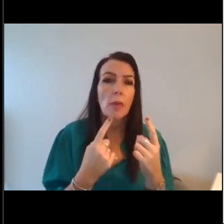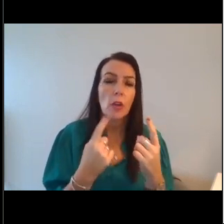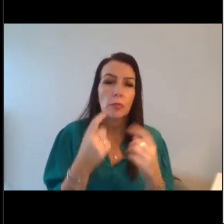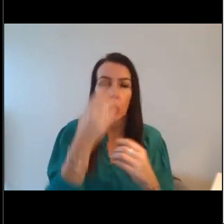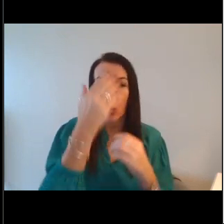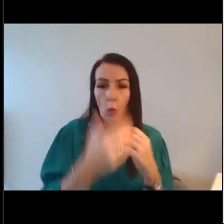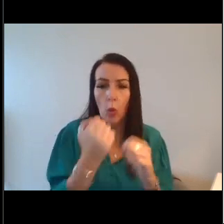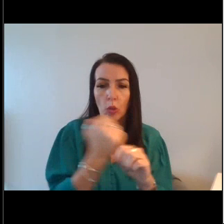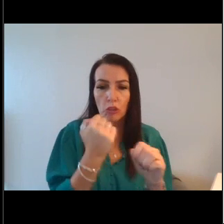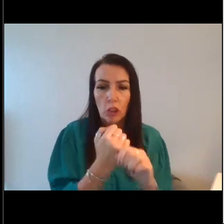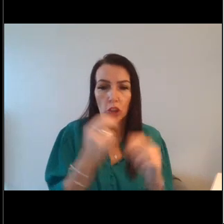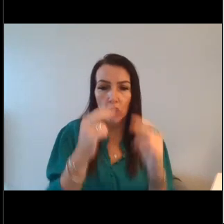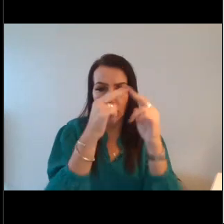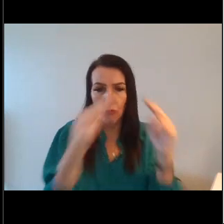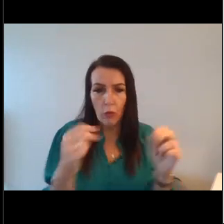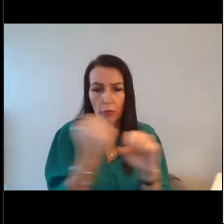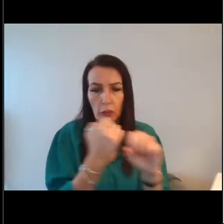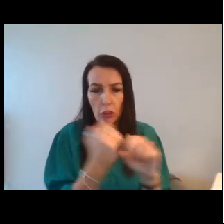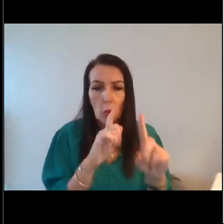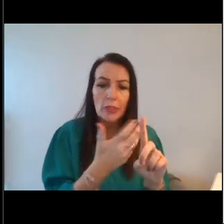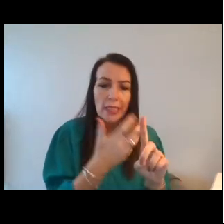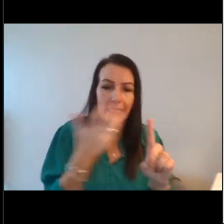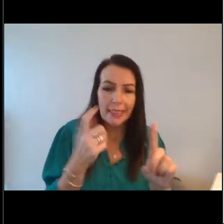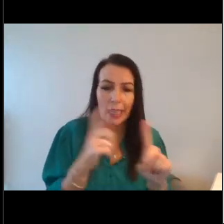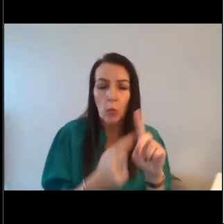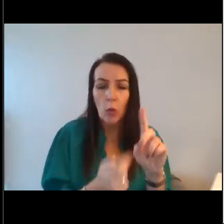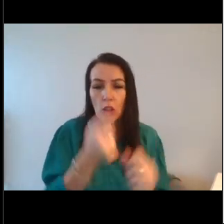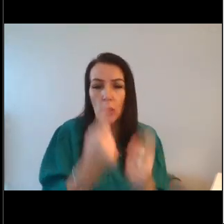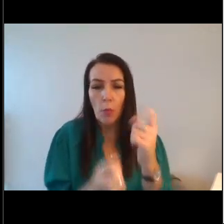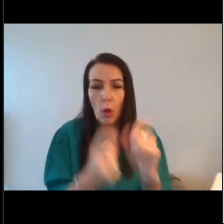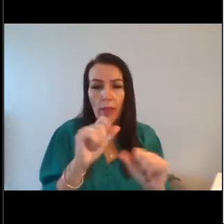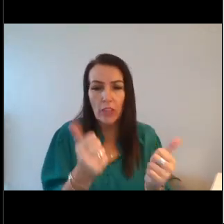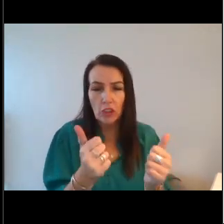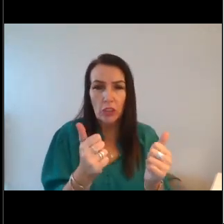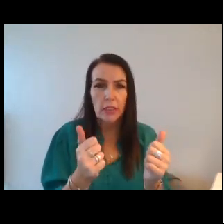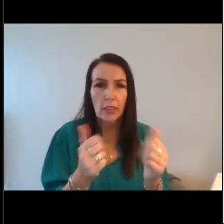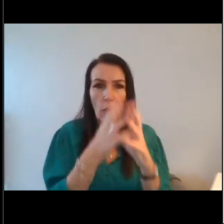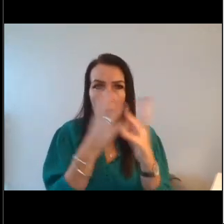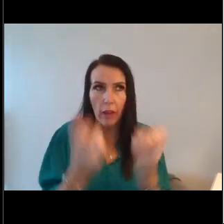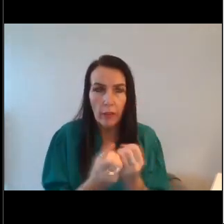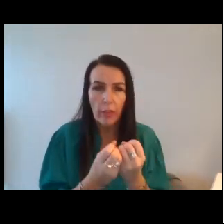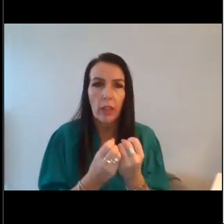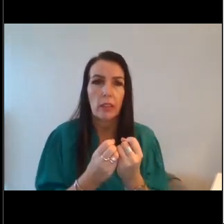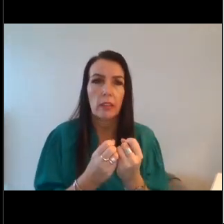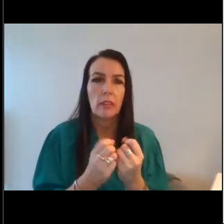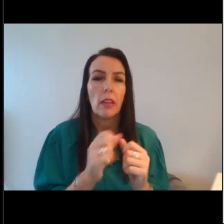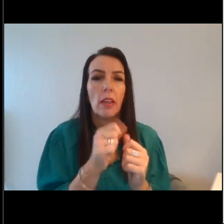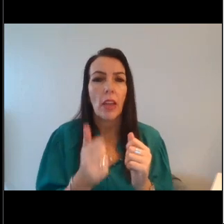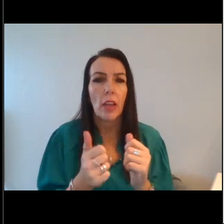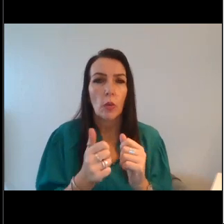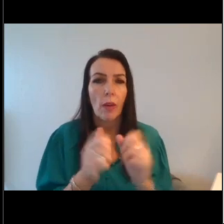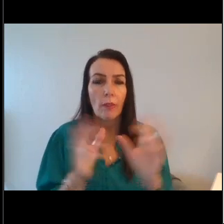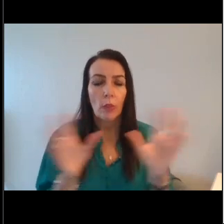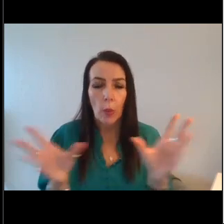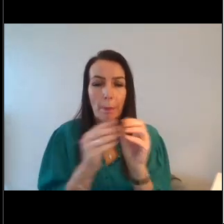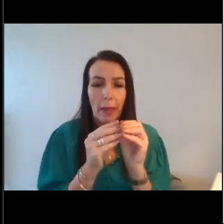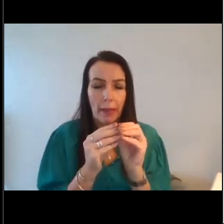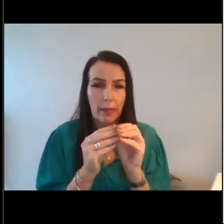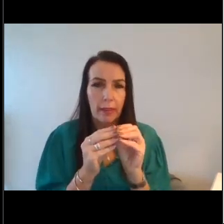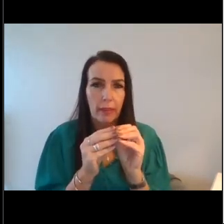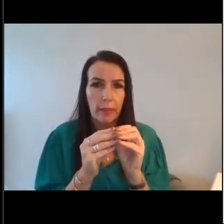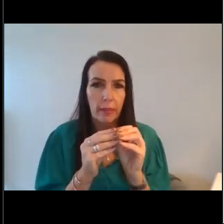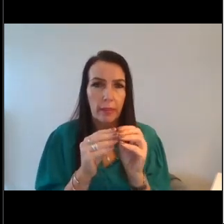roof construction, what's the heating, what's the boiler efficiency, of the whole complex picture. You've then got to combine this with